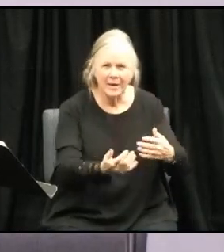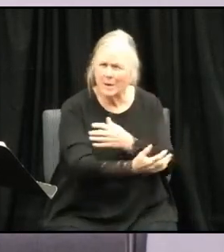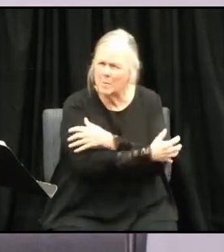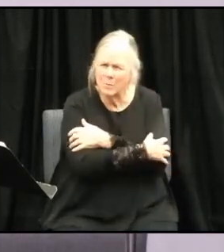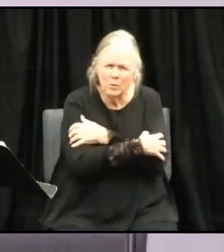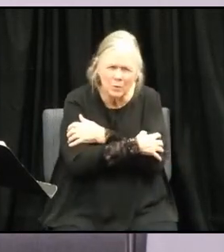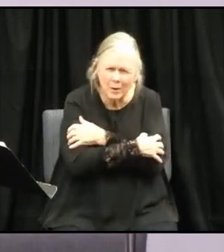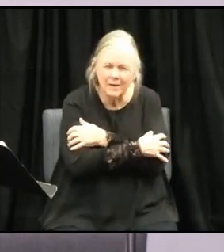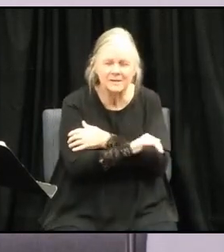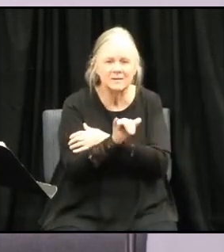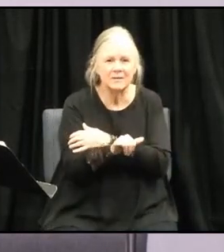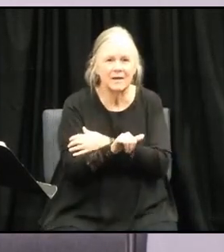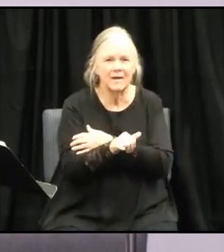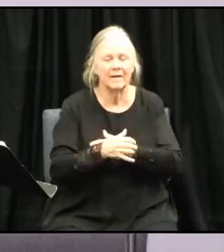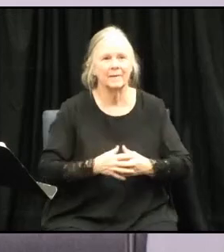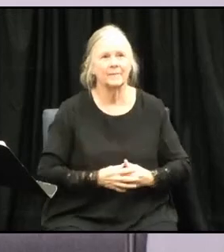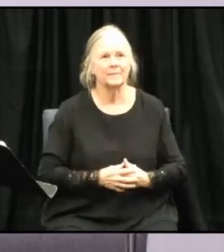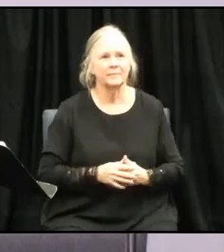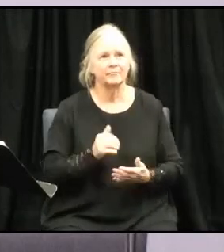Amen.